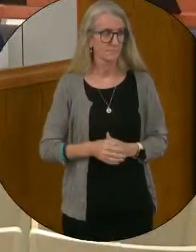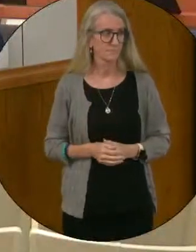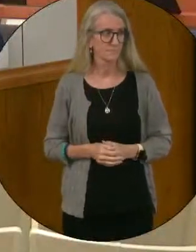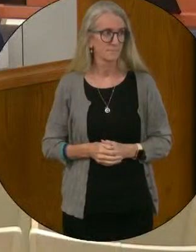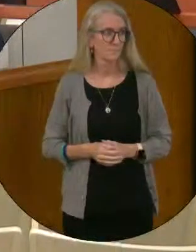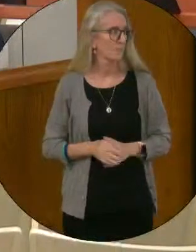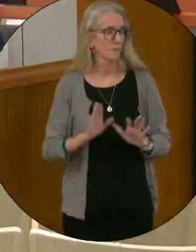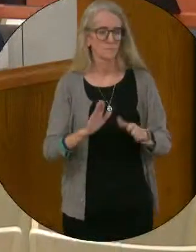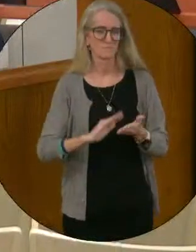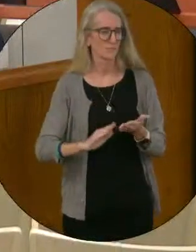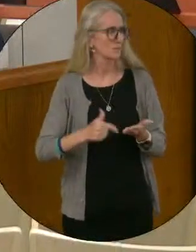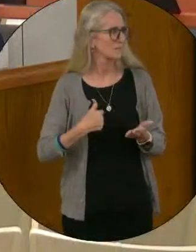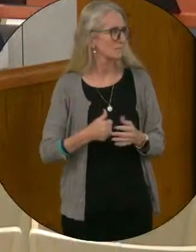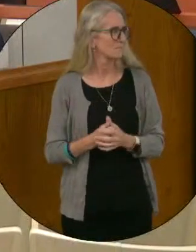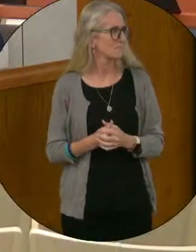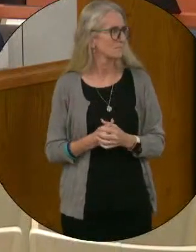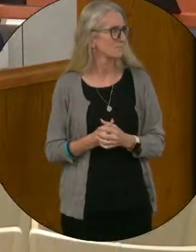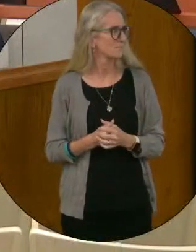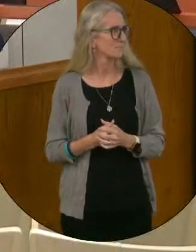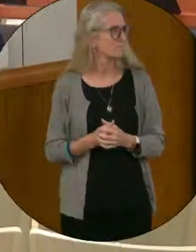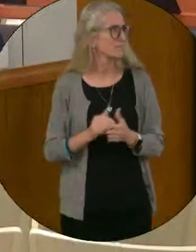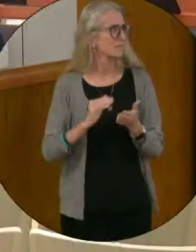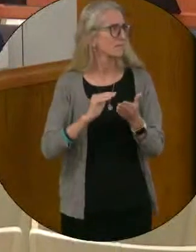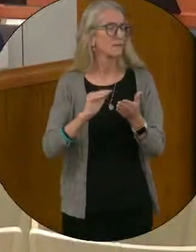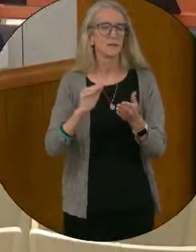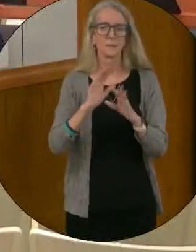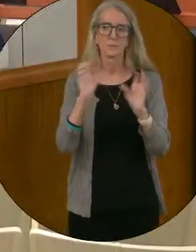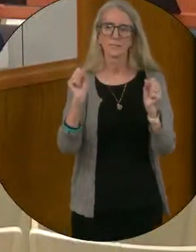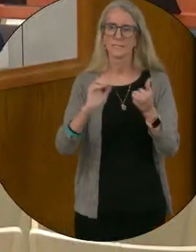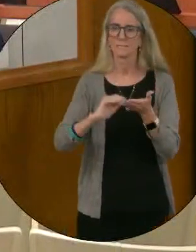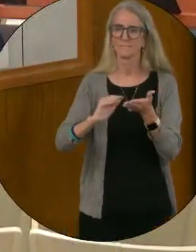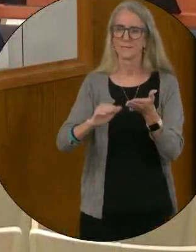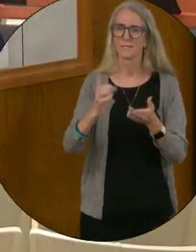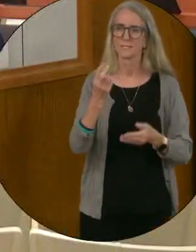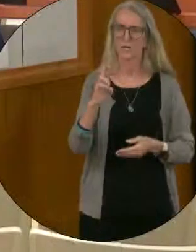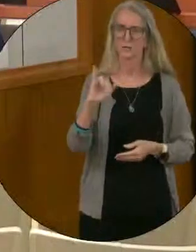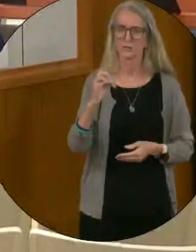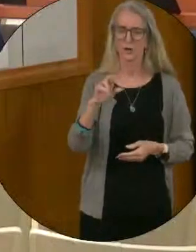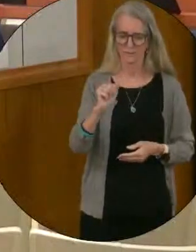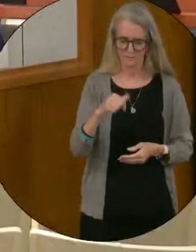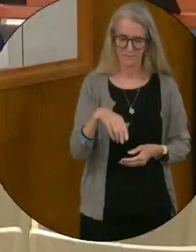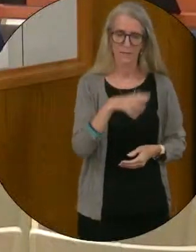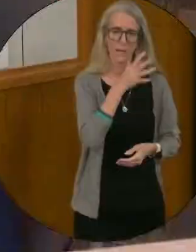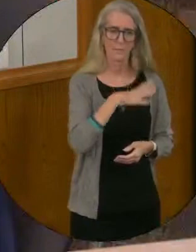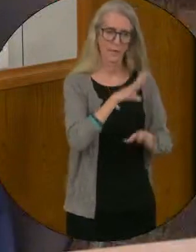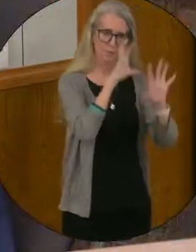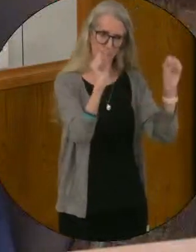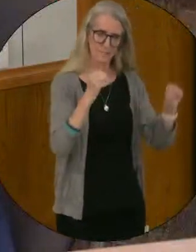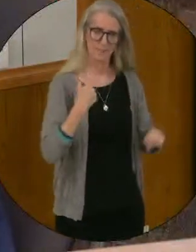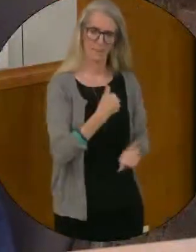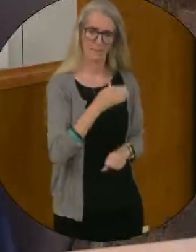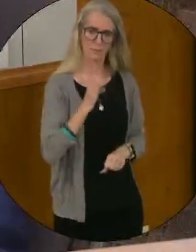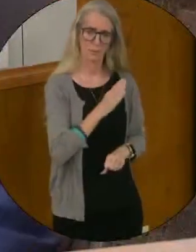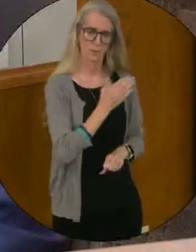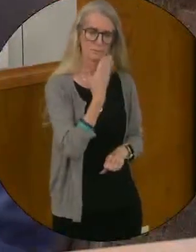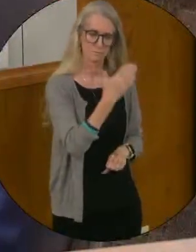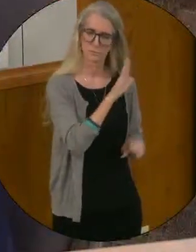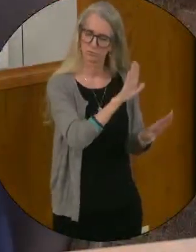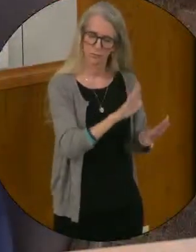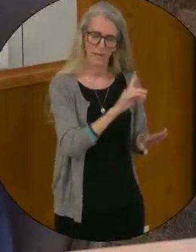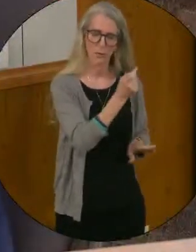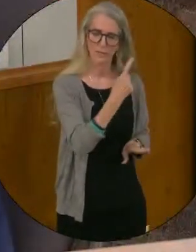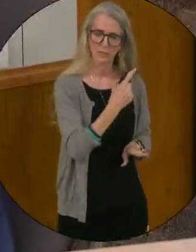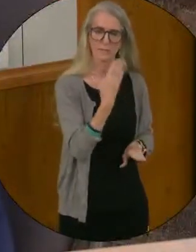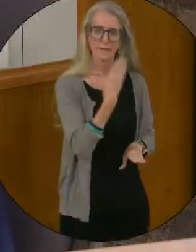Oh, excuse me. Forgive me. Dr. Jara? Madam President, members of the board, great question, Trustee Bustamante